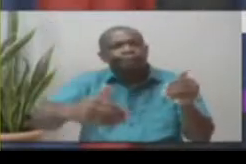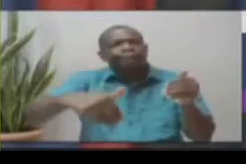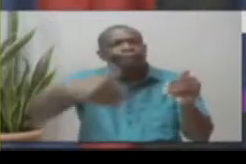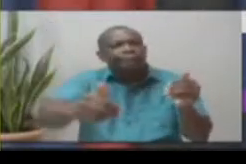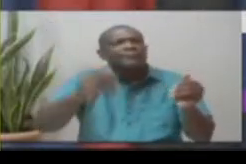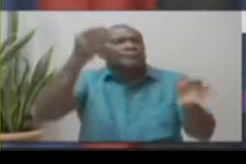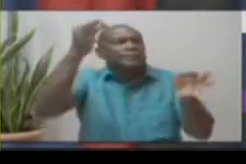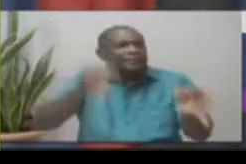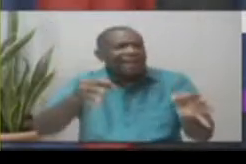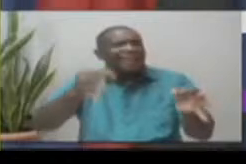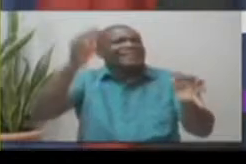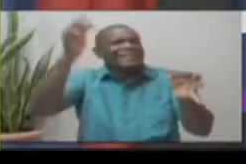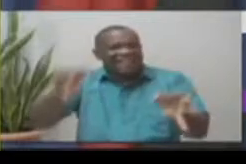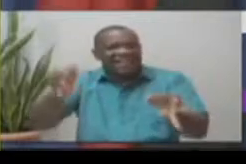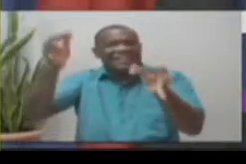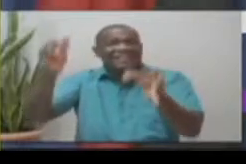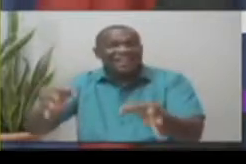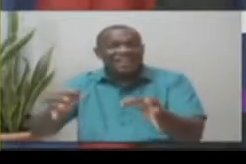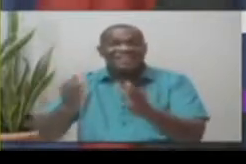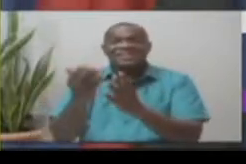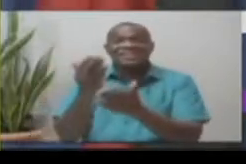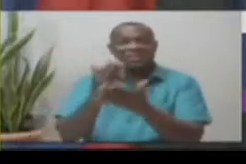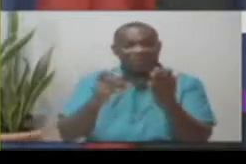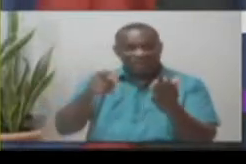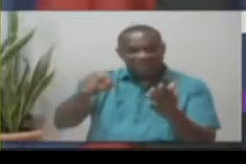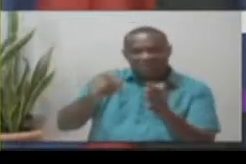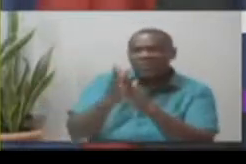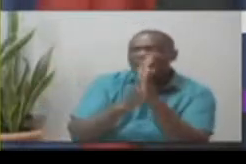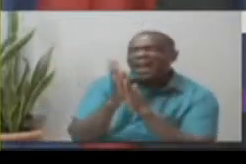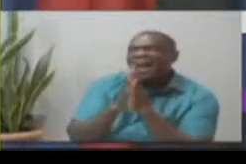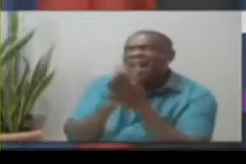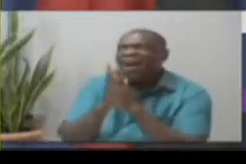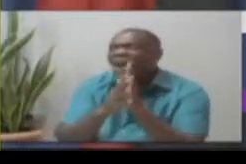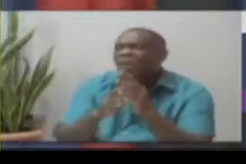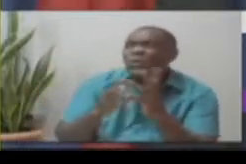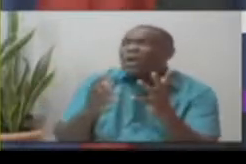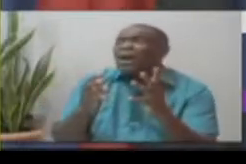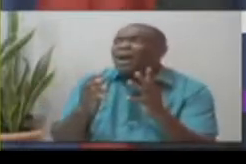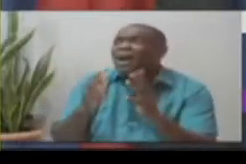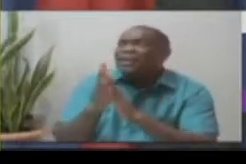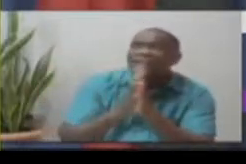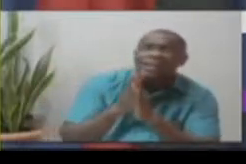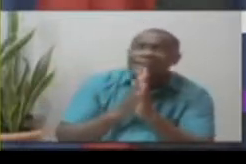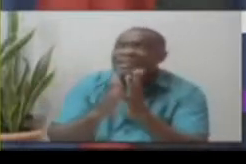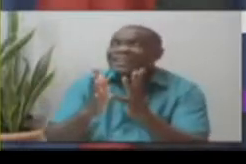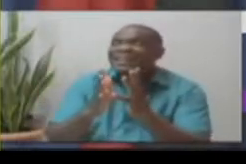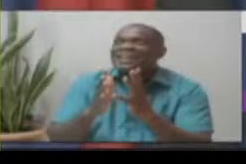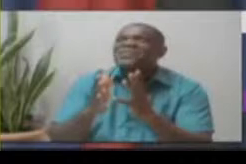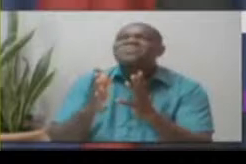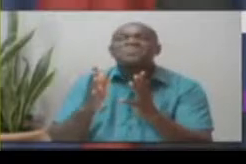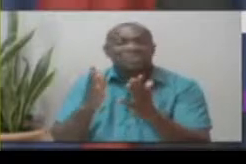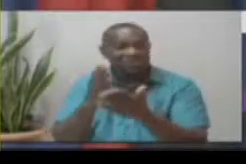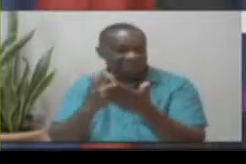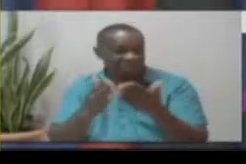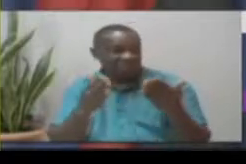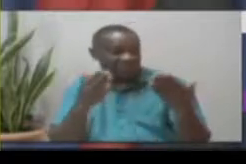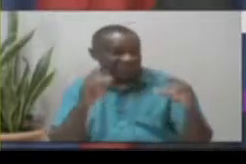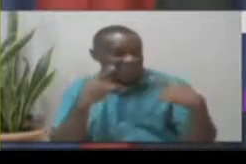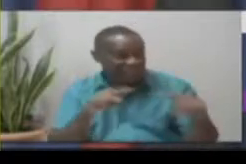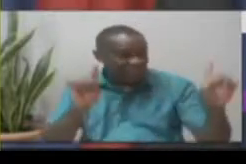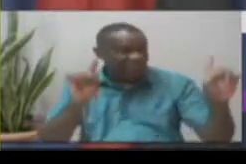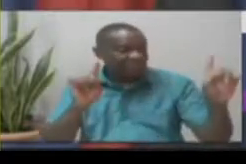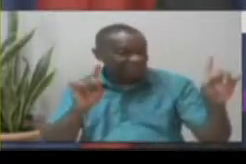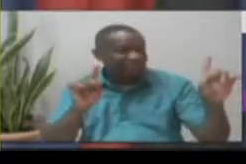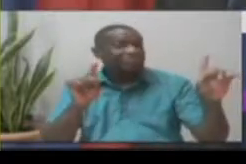we anticipated before, some that we announced before, but the time is passing. Unfortunately, we have had